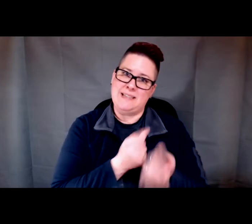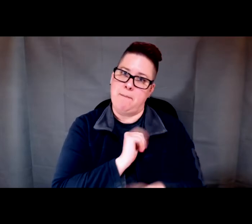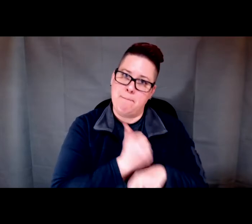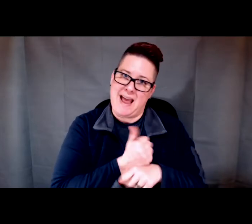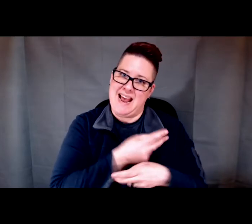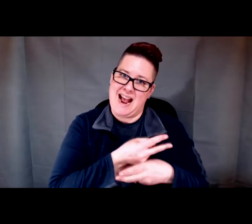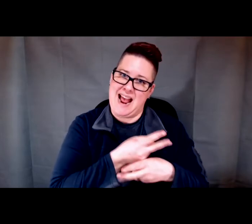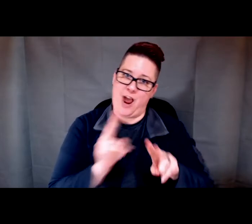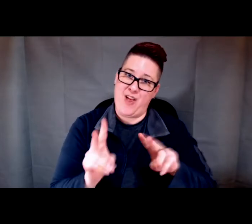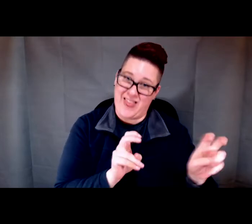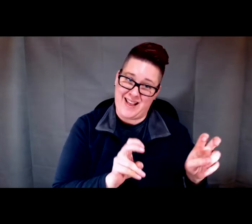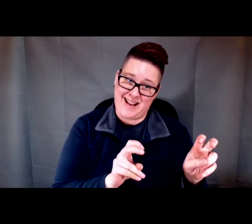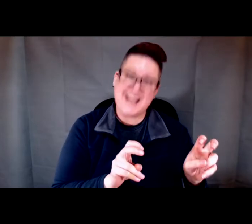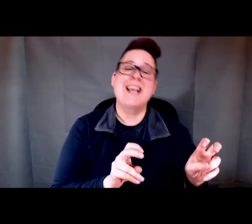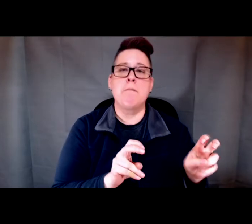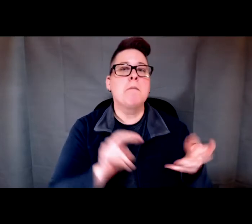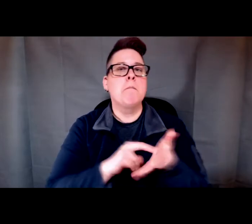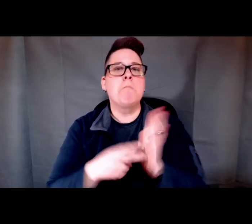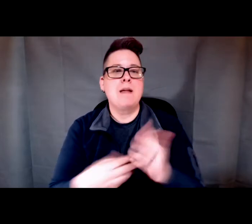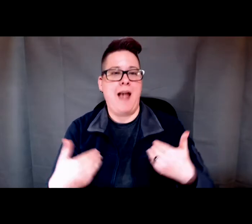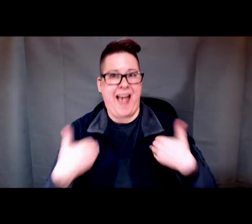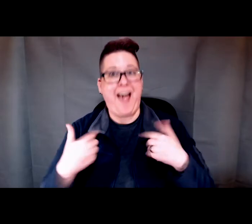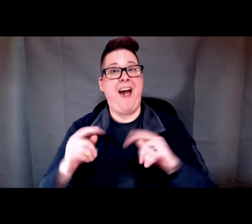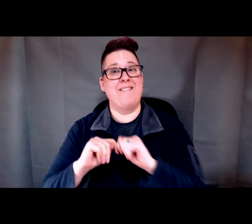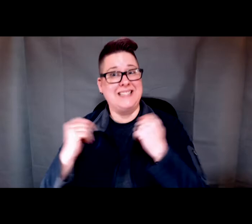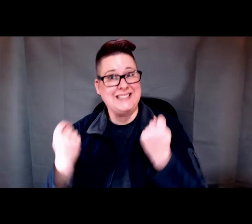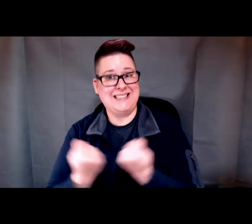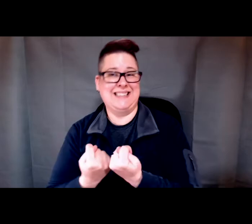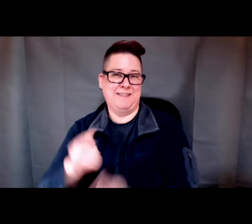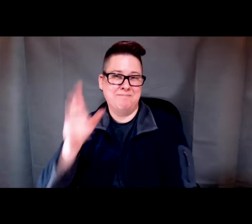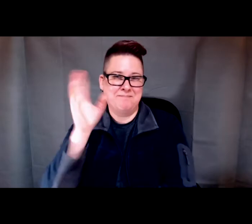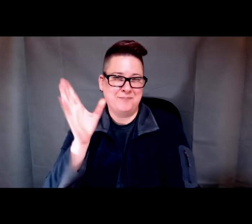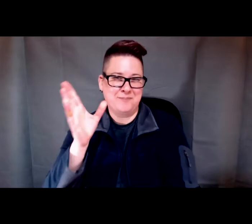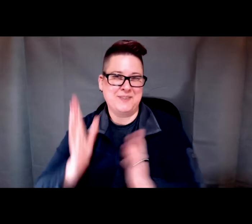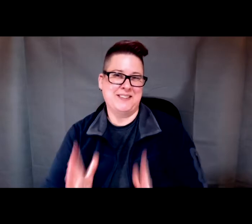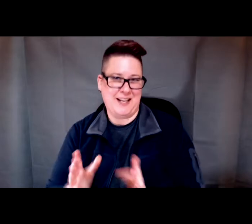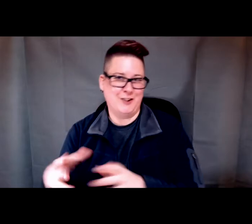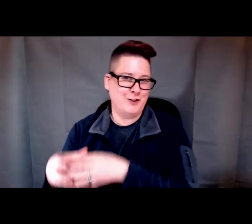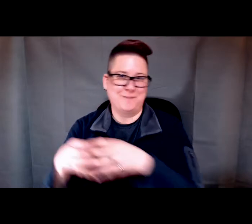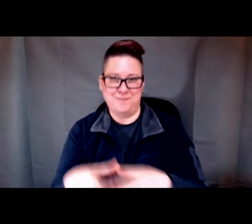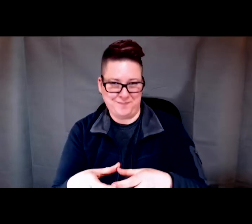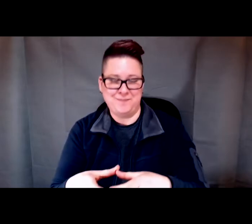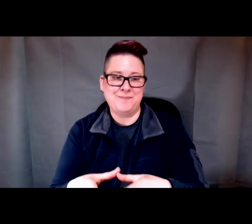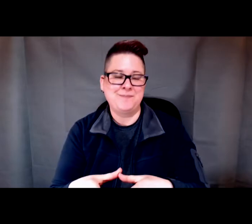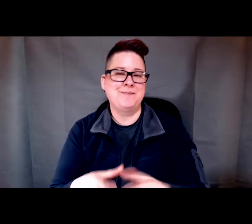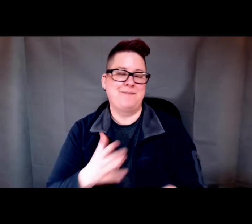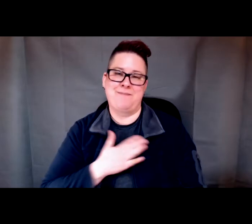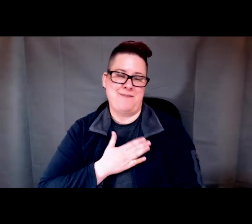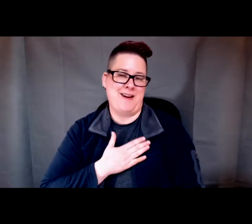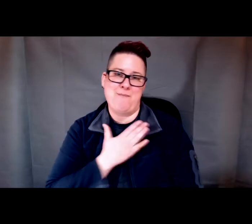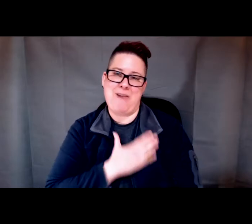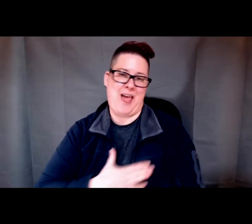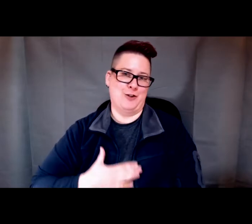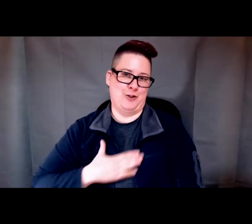theme, we are going to have a team of presenters joining us today. And it is my distinct